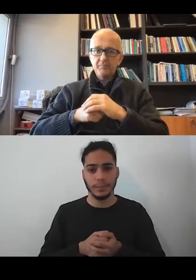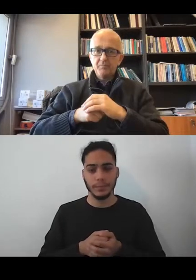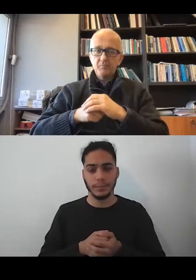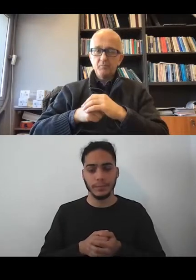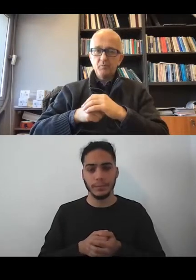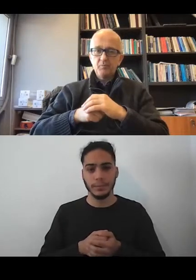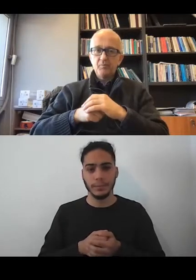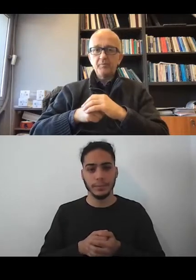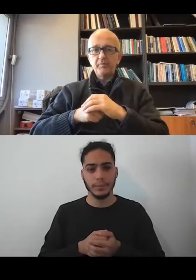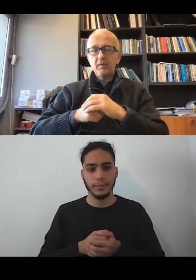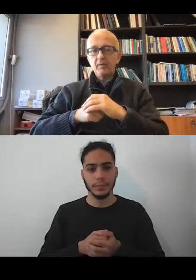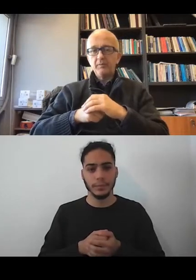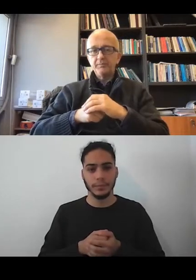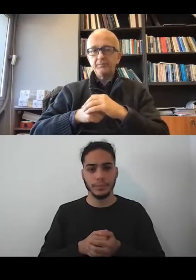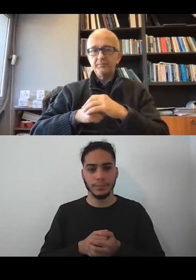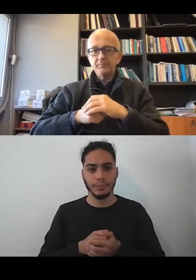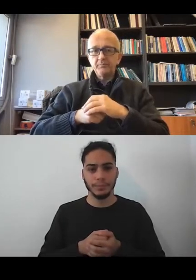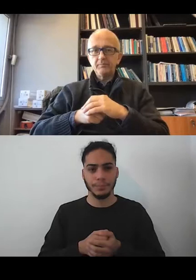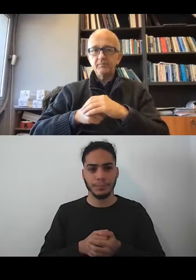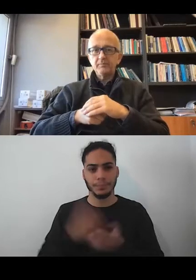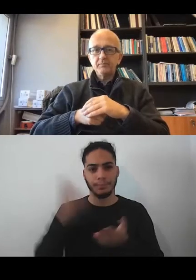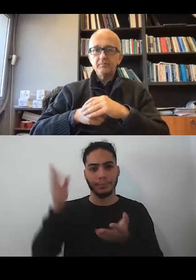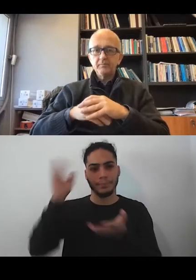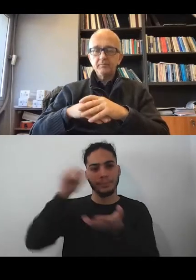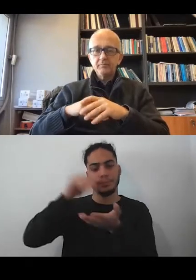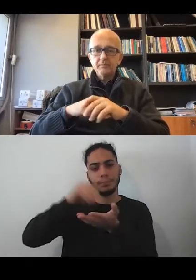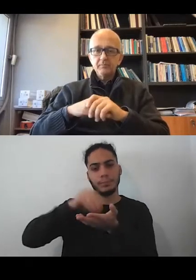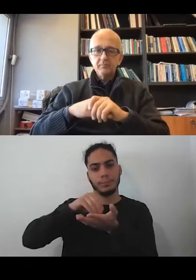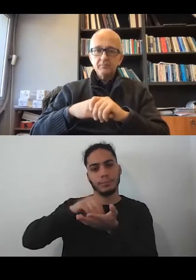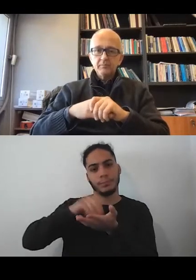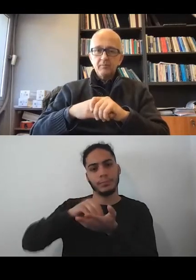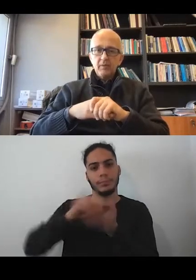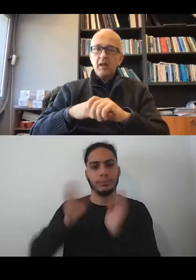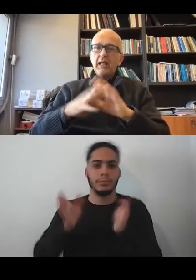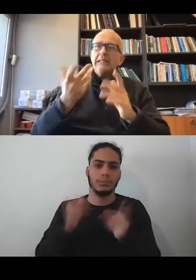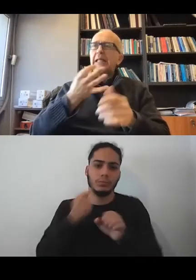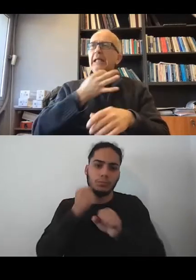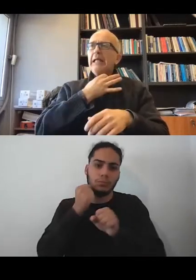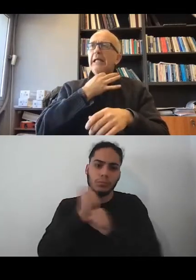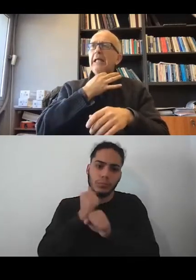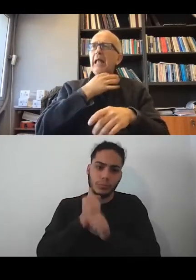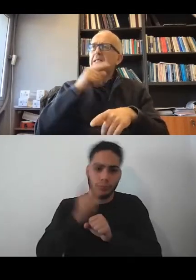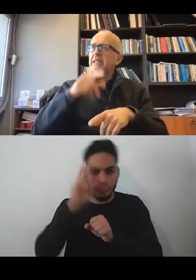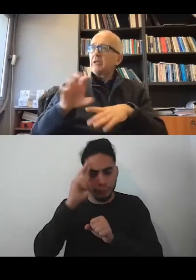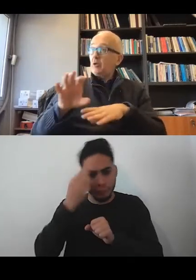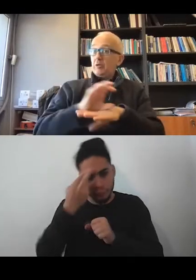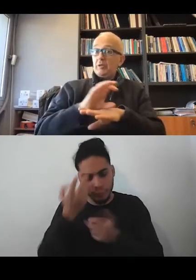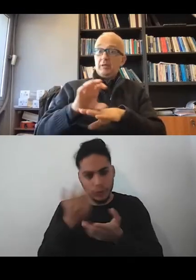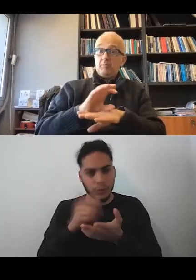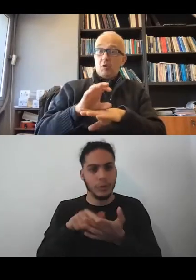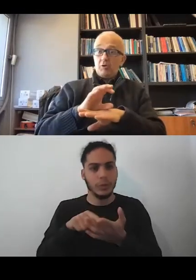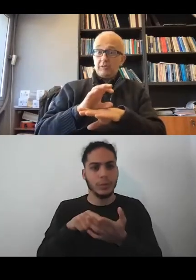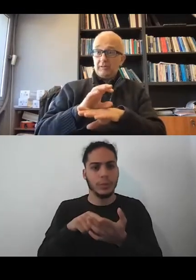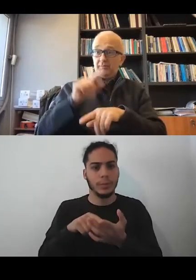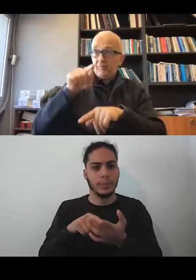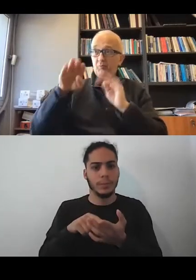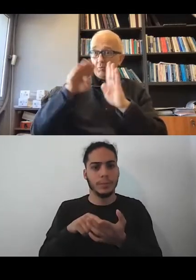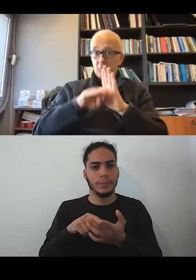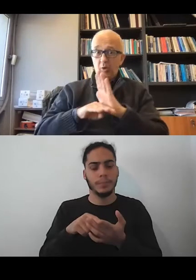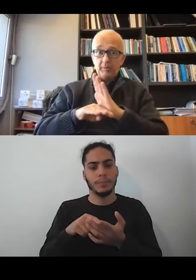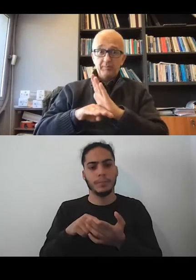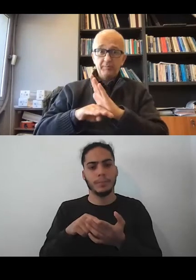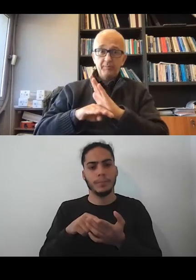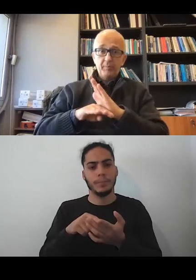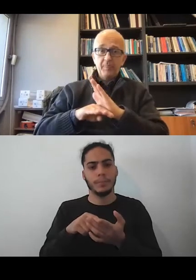As regards the required hardware, the requirements are to have